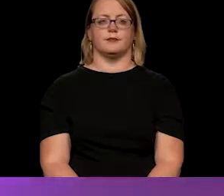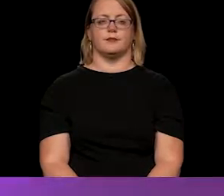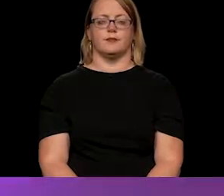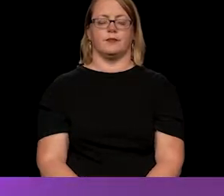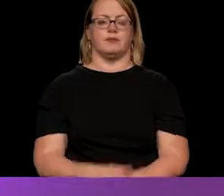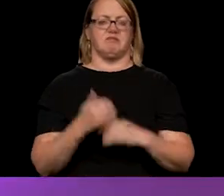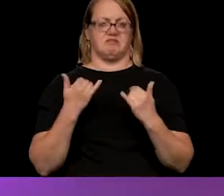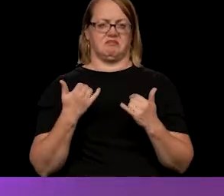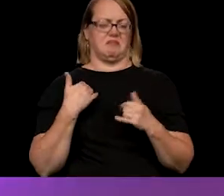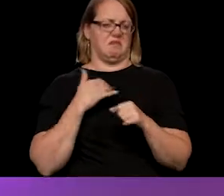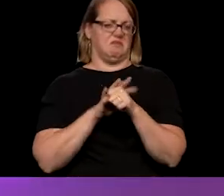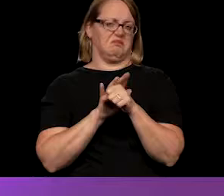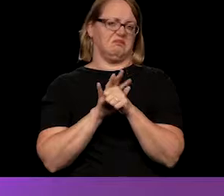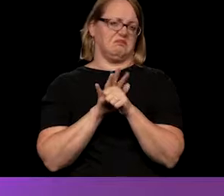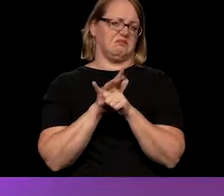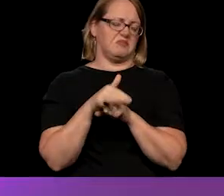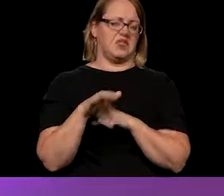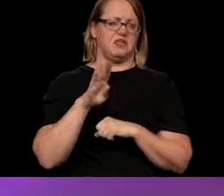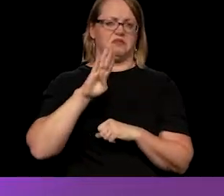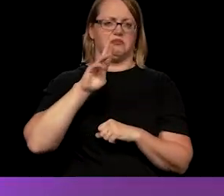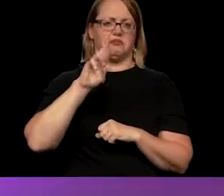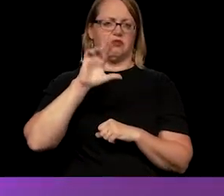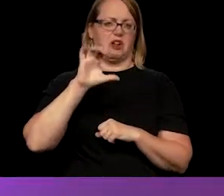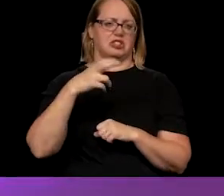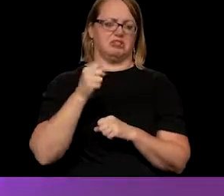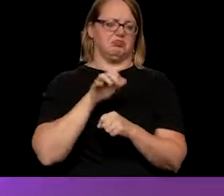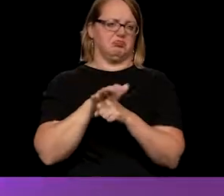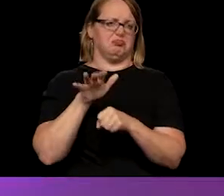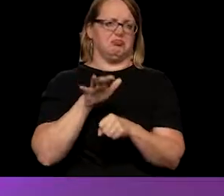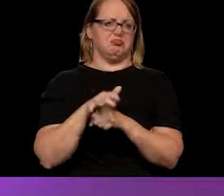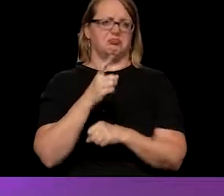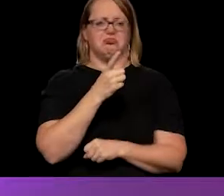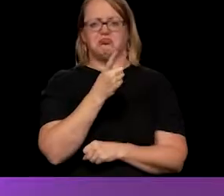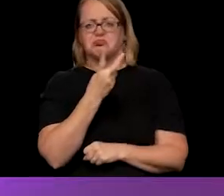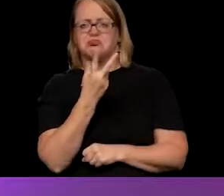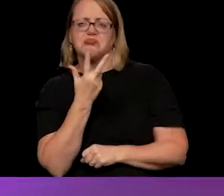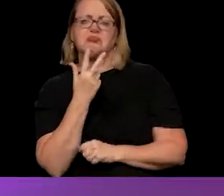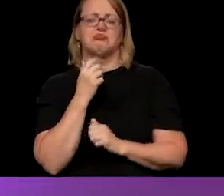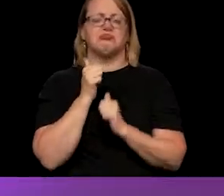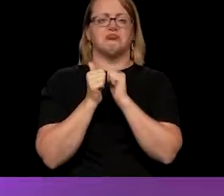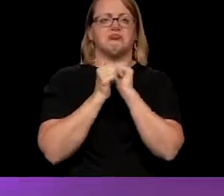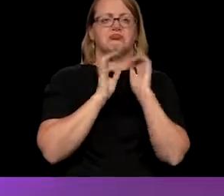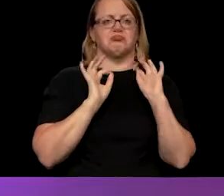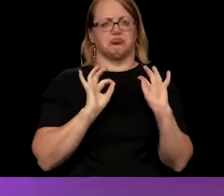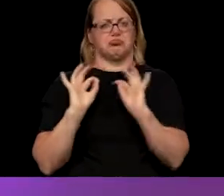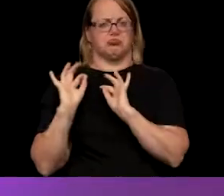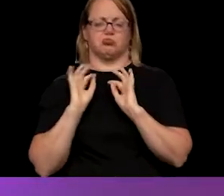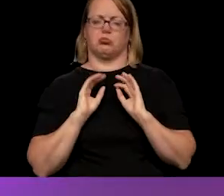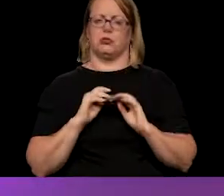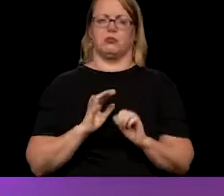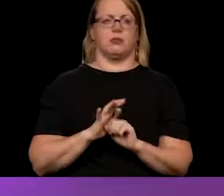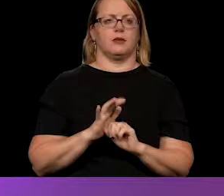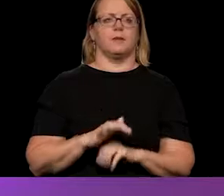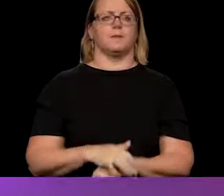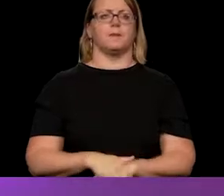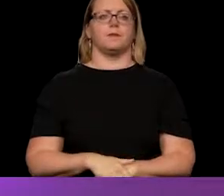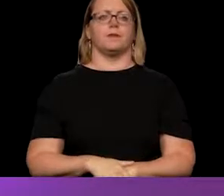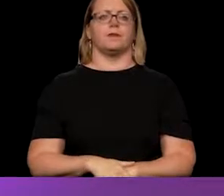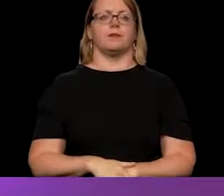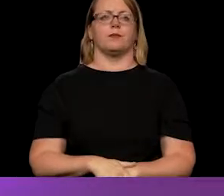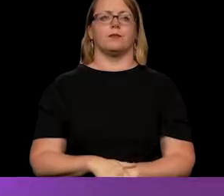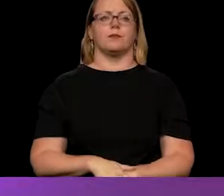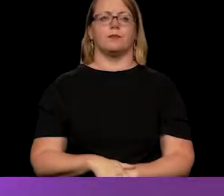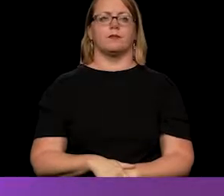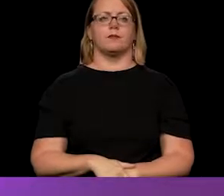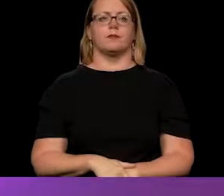Okay, I think we have plenty of branches to go. Now, to give it that birch tree effect, we are